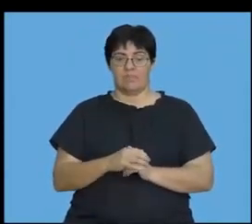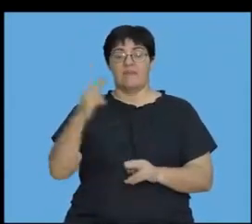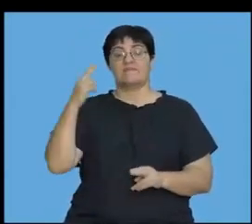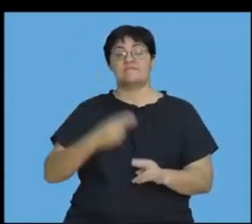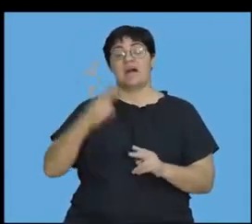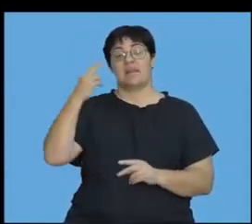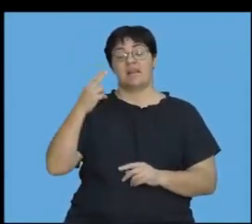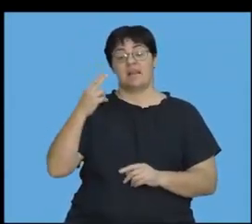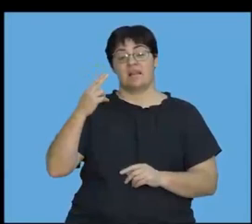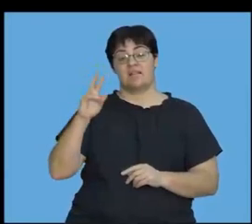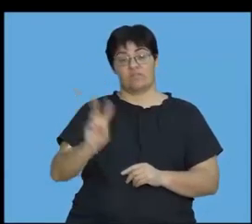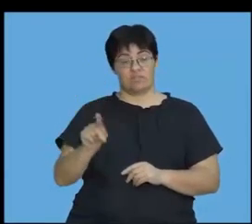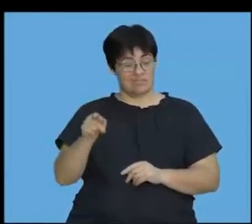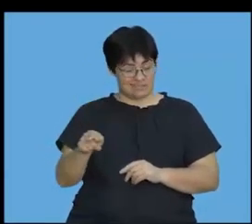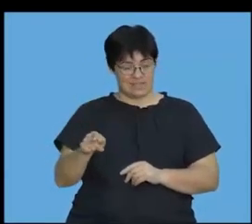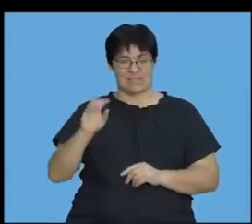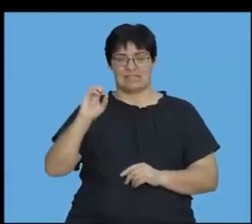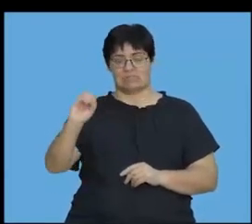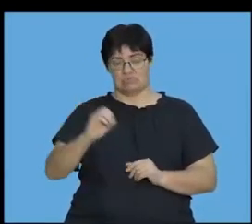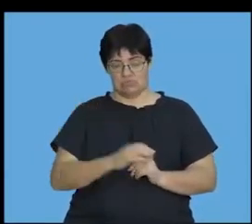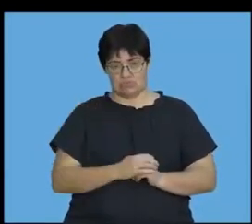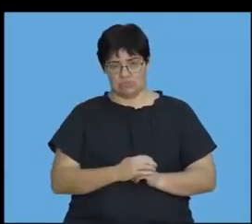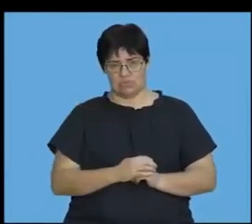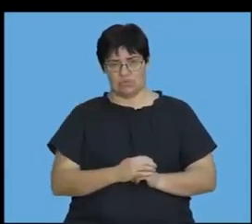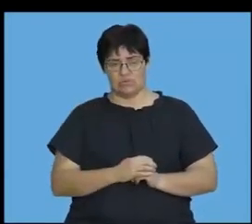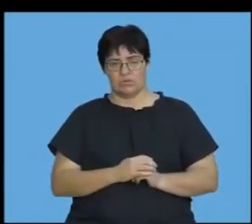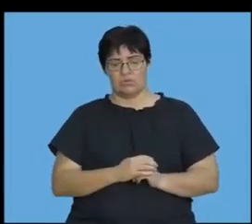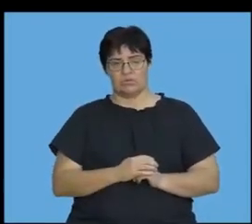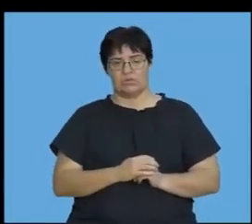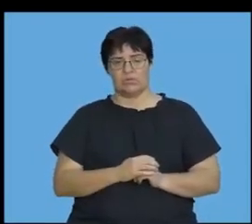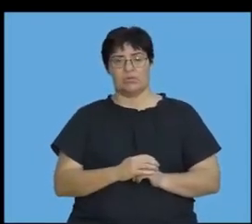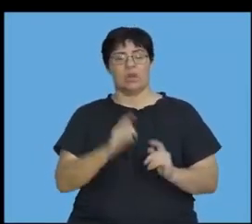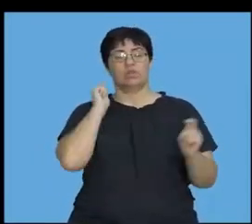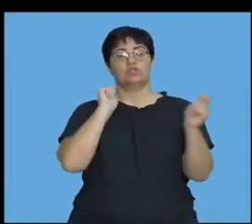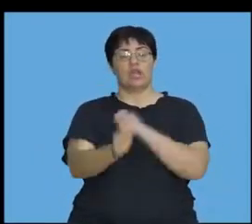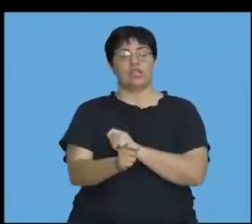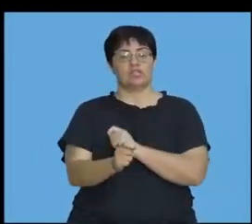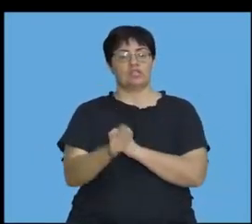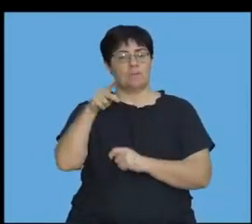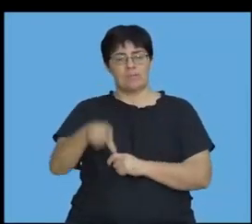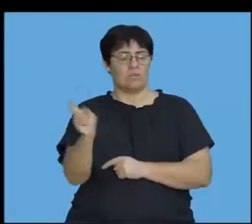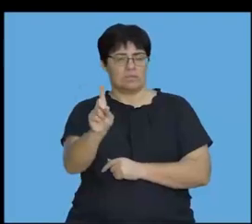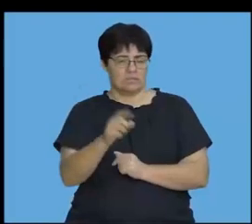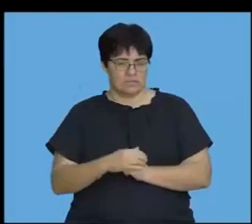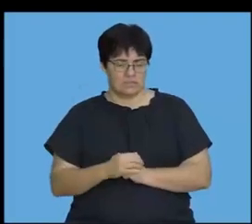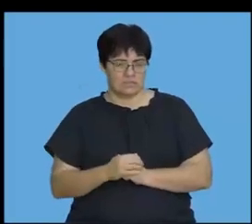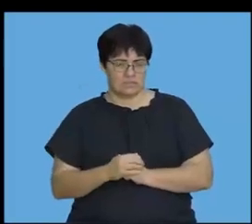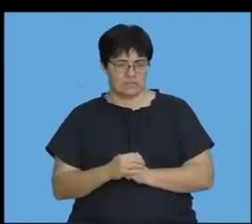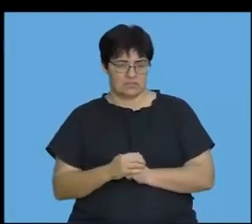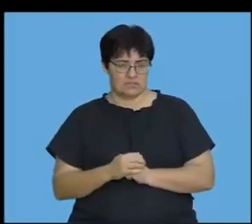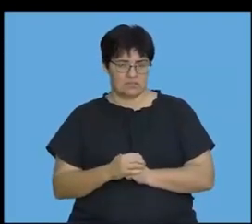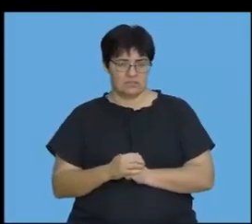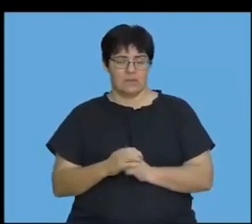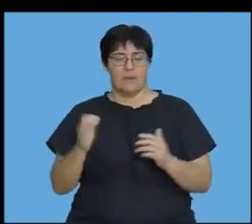Final velocity is zero. Then they ask, what is the ball's change in momentum?